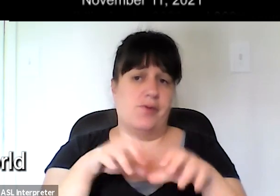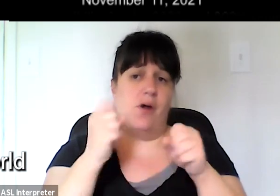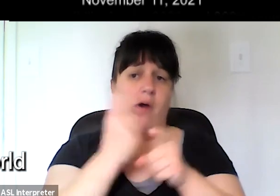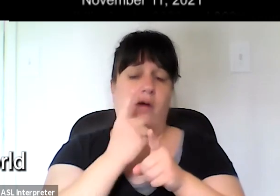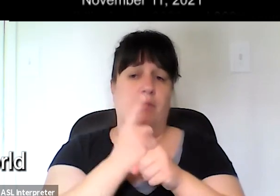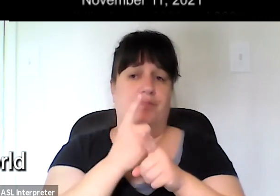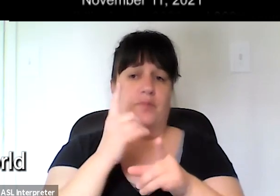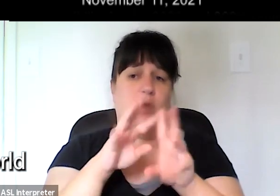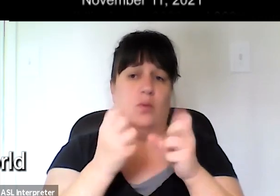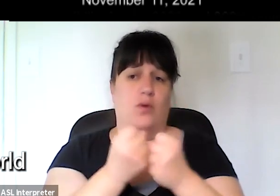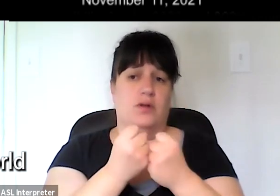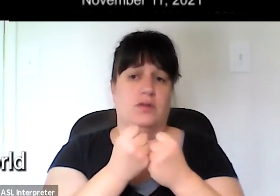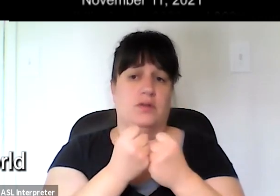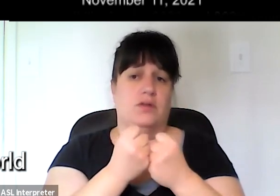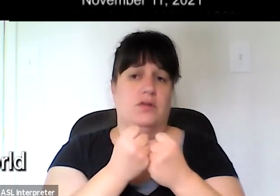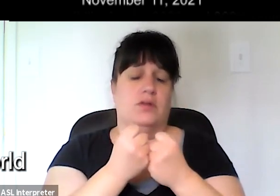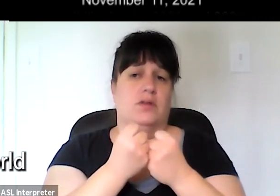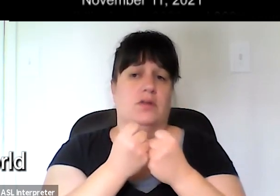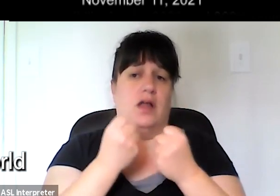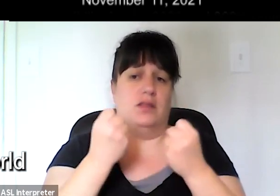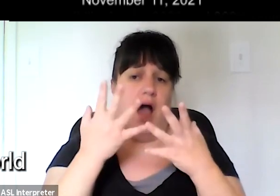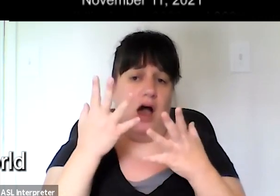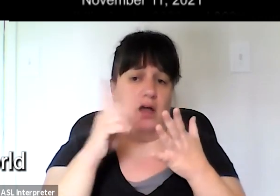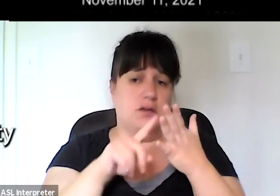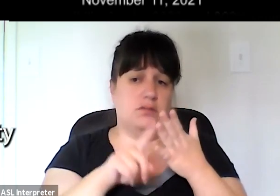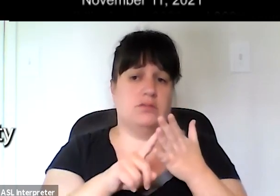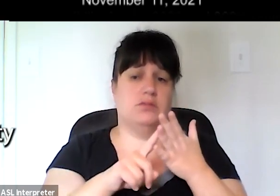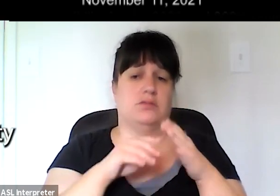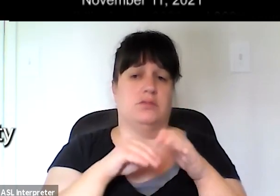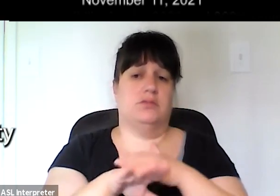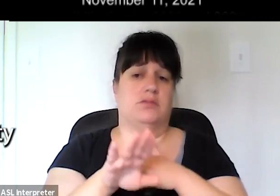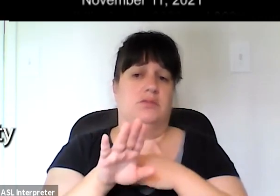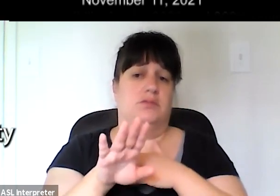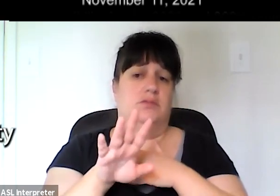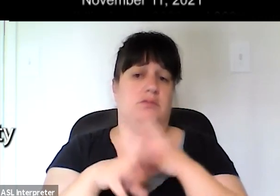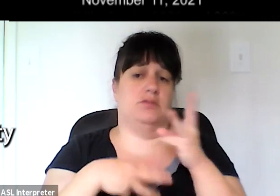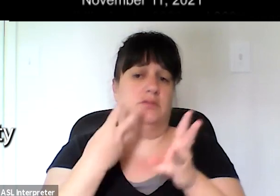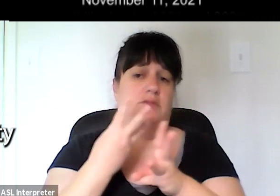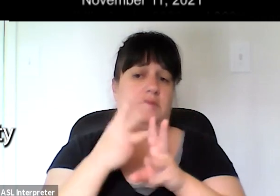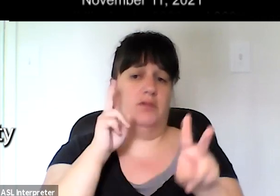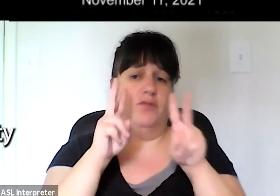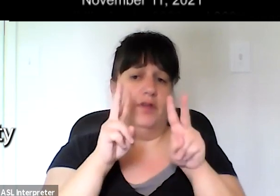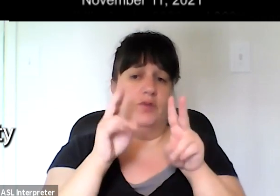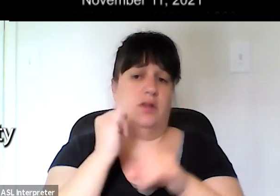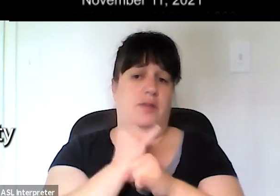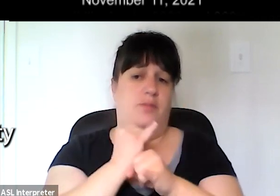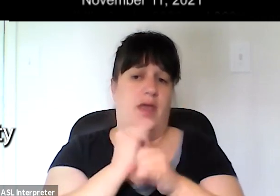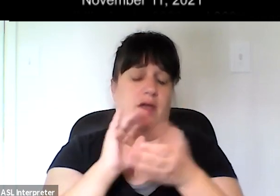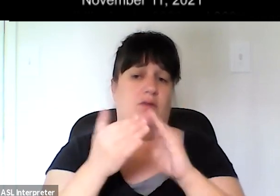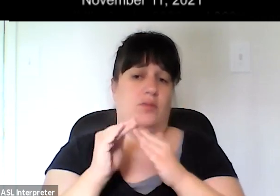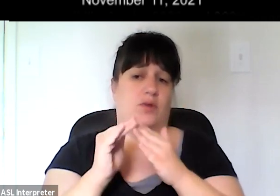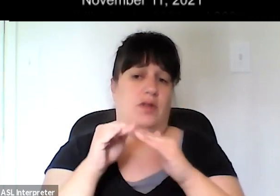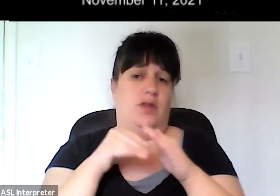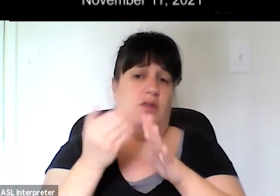and actually I gained a lot of insight into the world of the visually impaired community in India through their